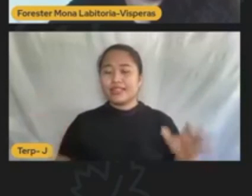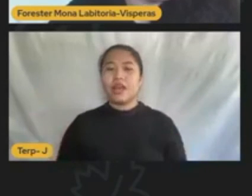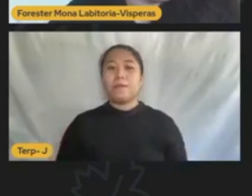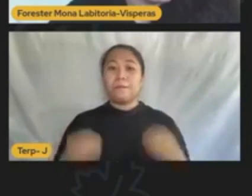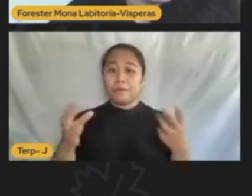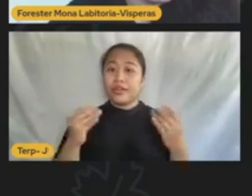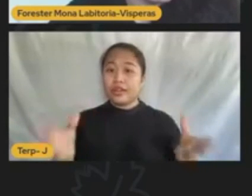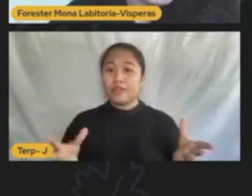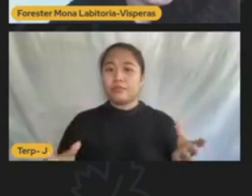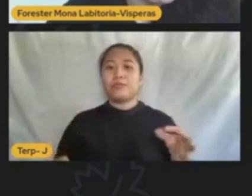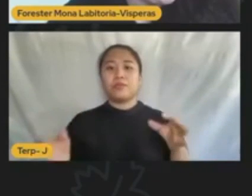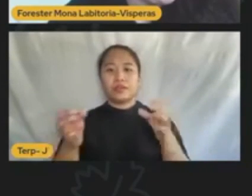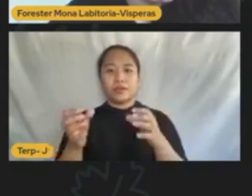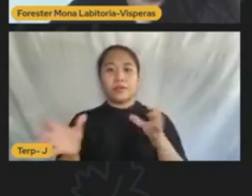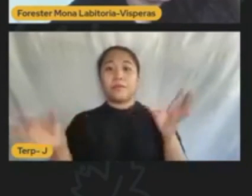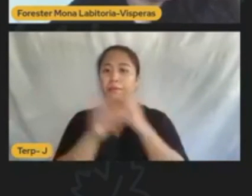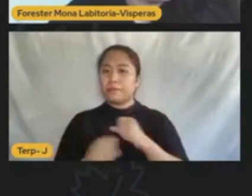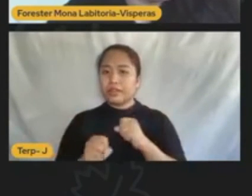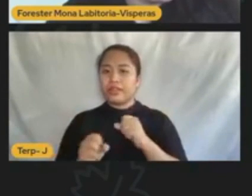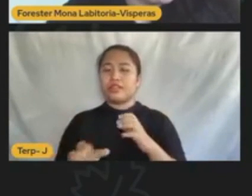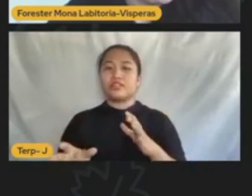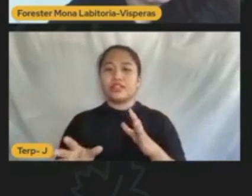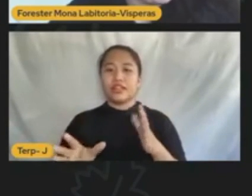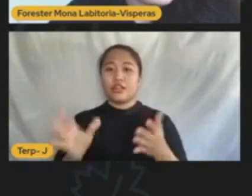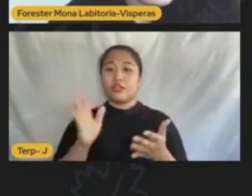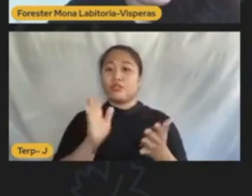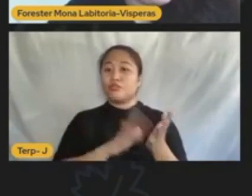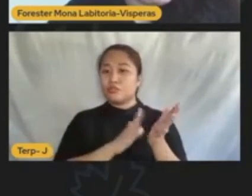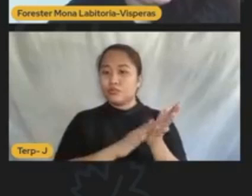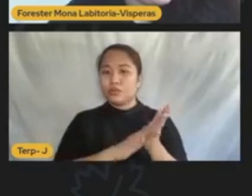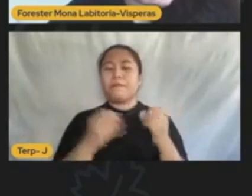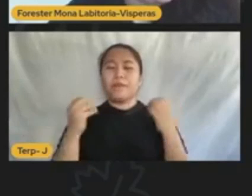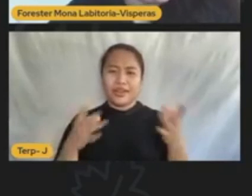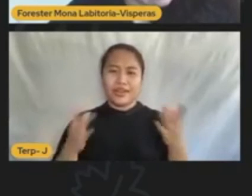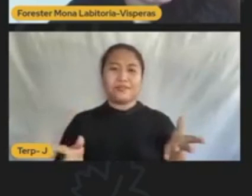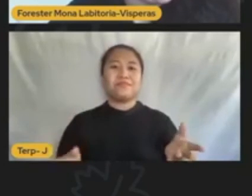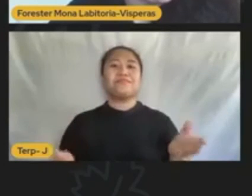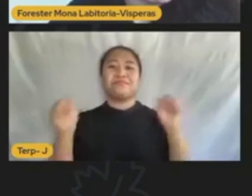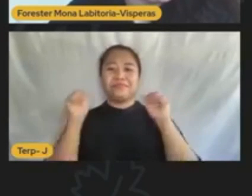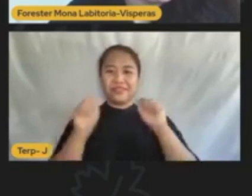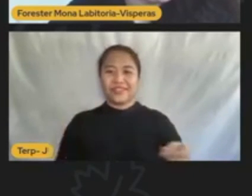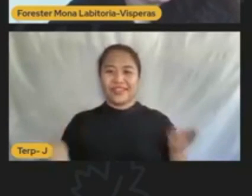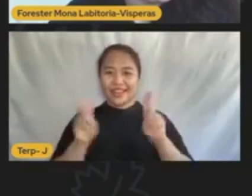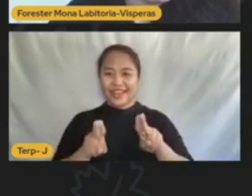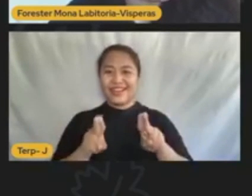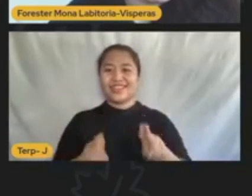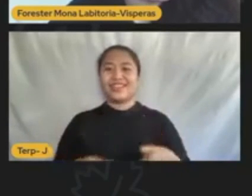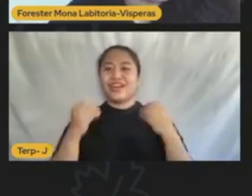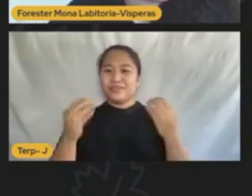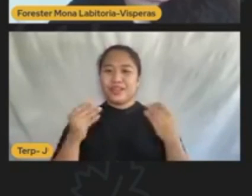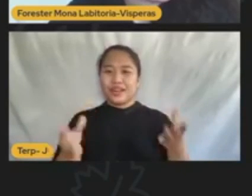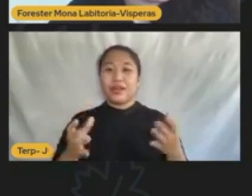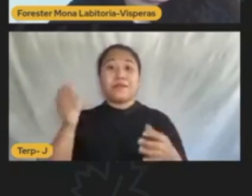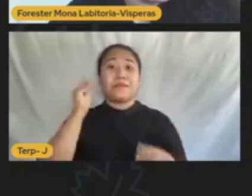schooling. So, again, there are many possibilities. That's why there is a Miss Possibilities.